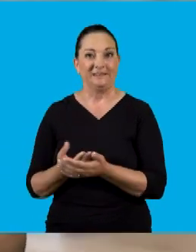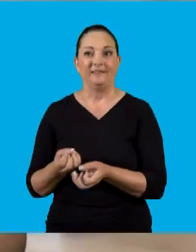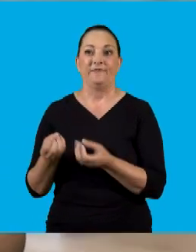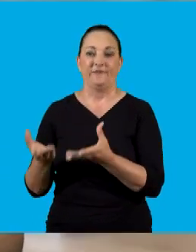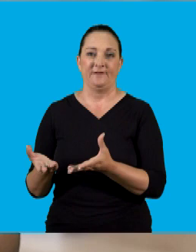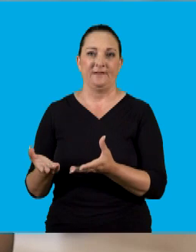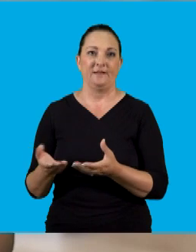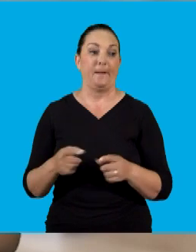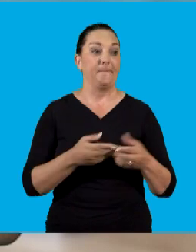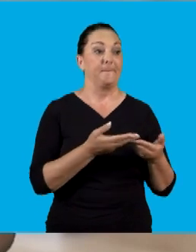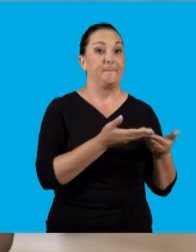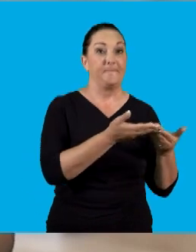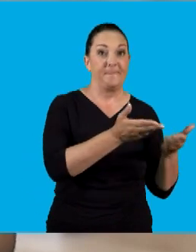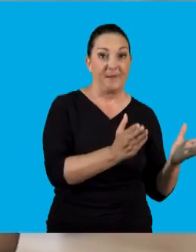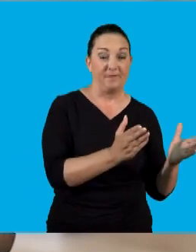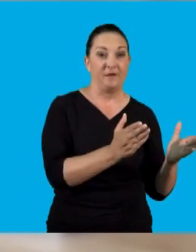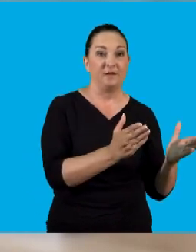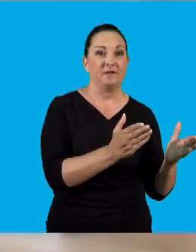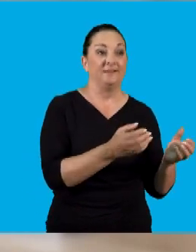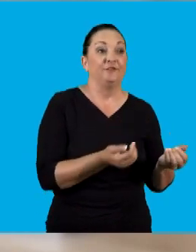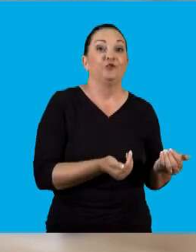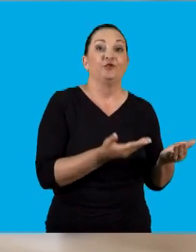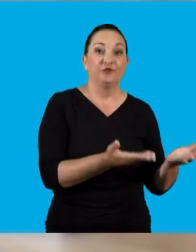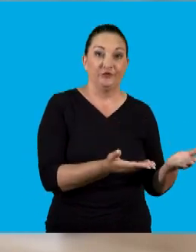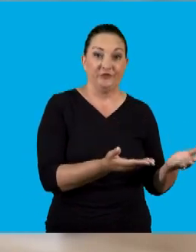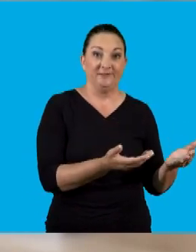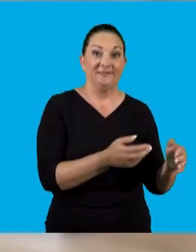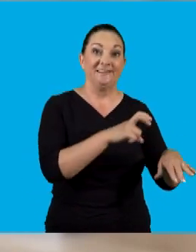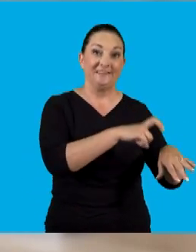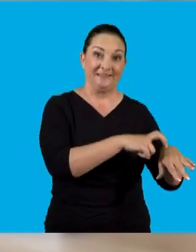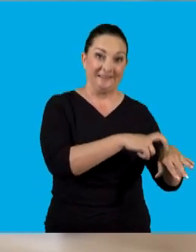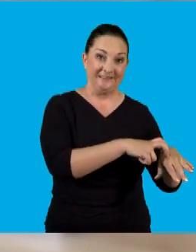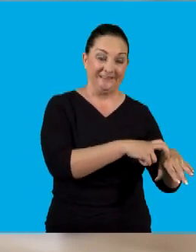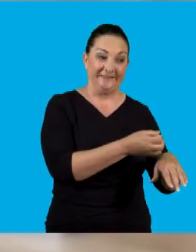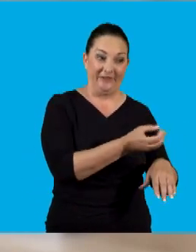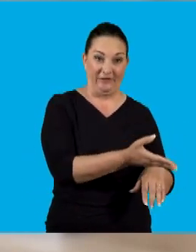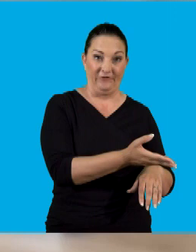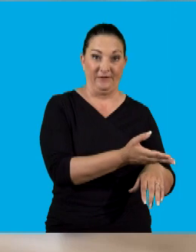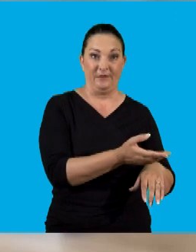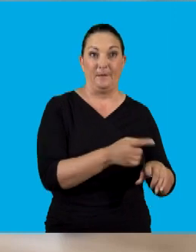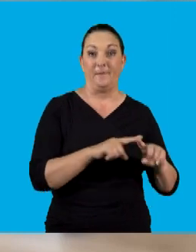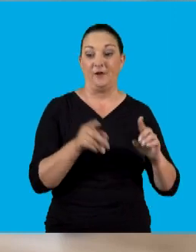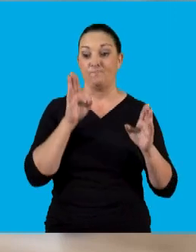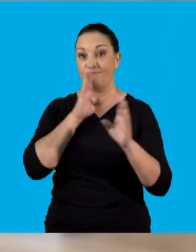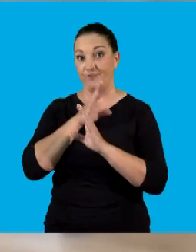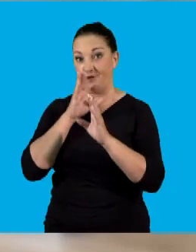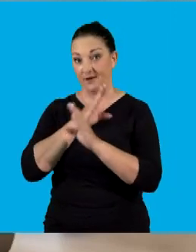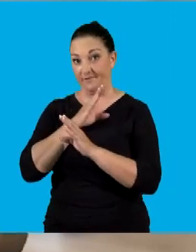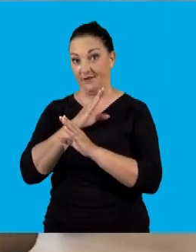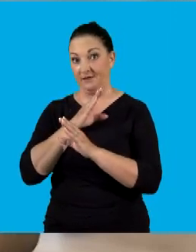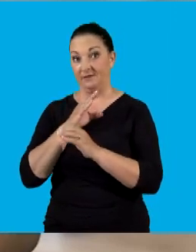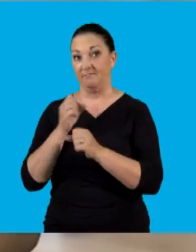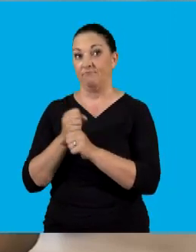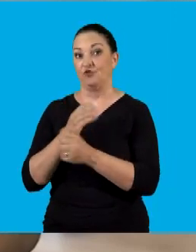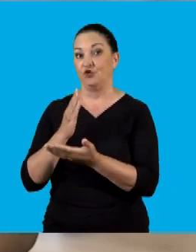the public sector, which ensures that they offer services to deal with the needs of consumers. So the private sector